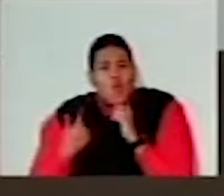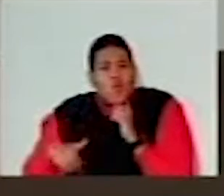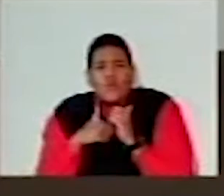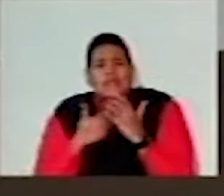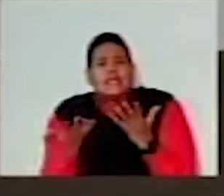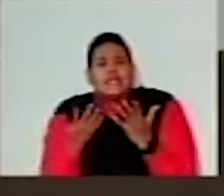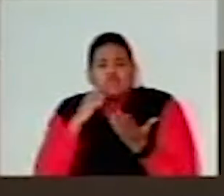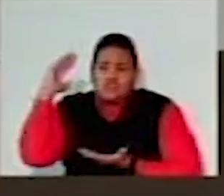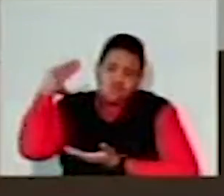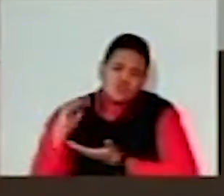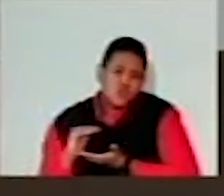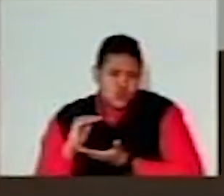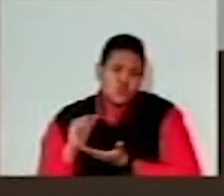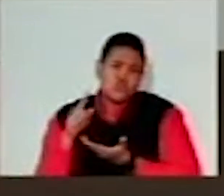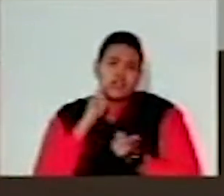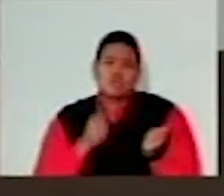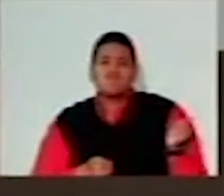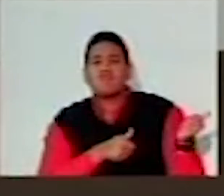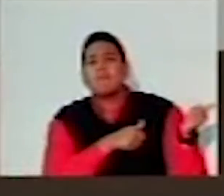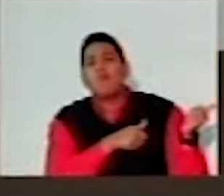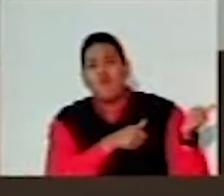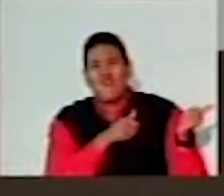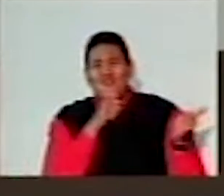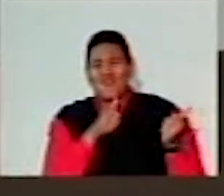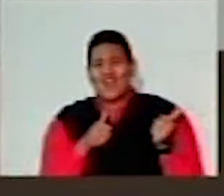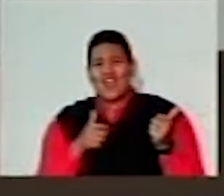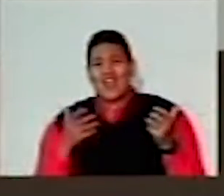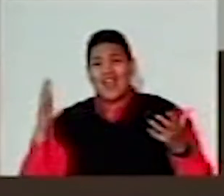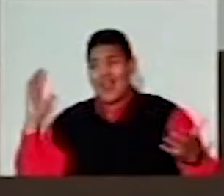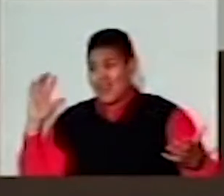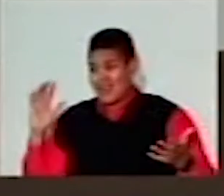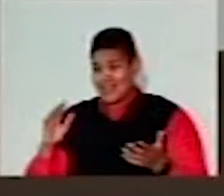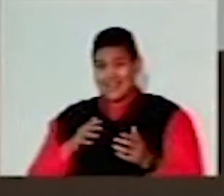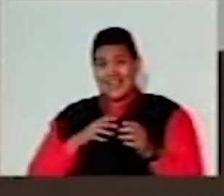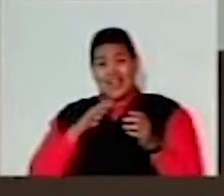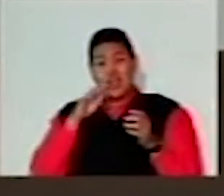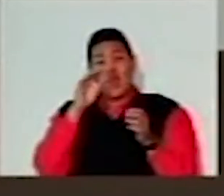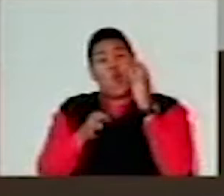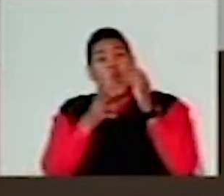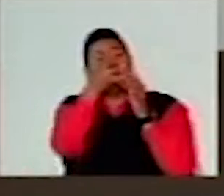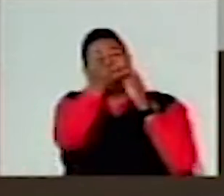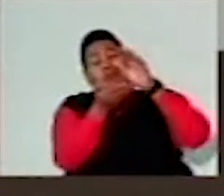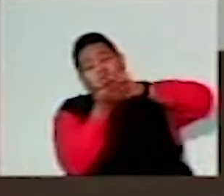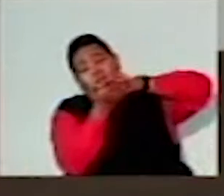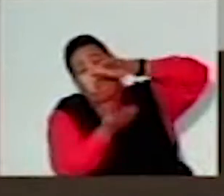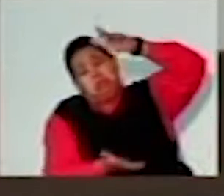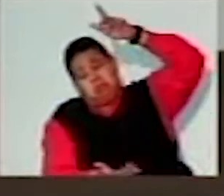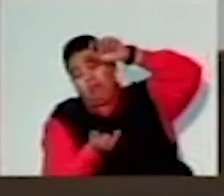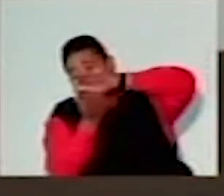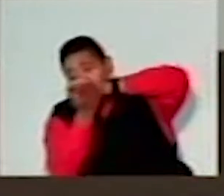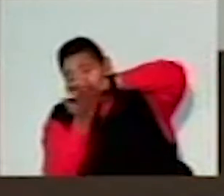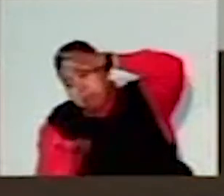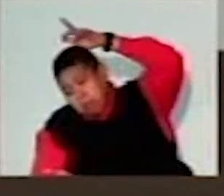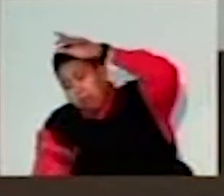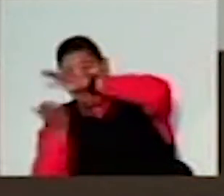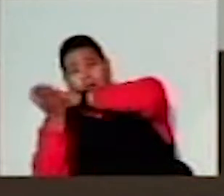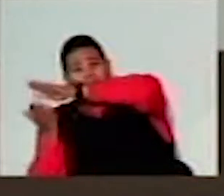we reduce and remove the backlog of cases in the courts. And to do so, Mr.